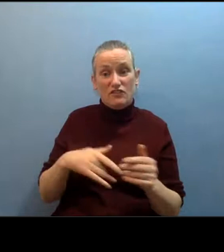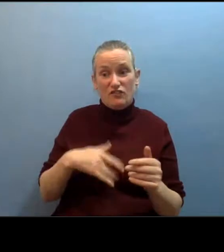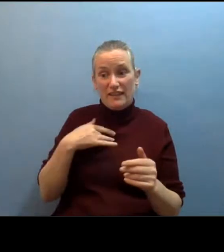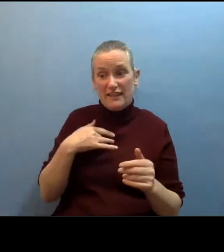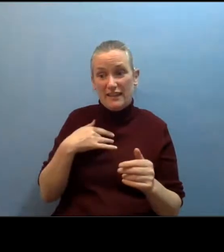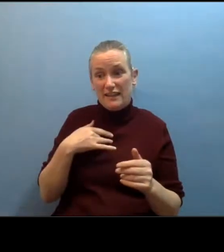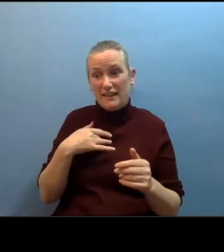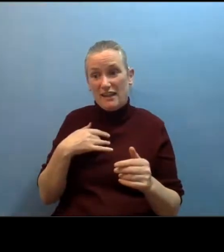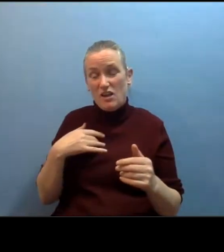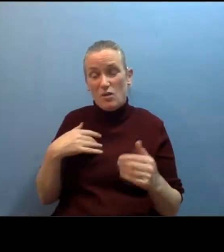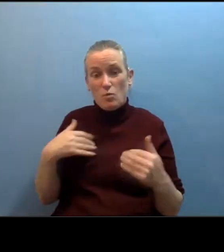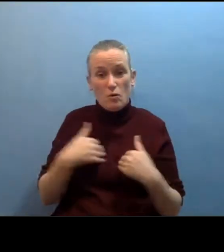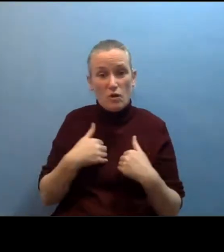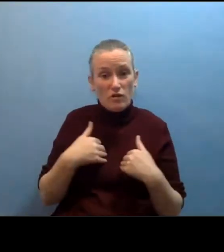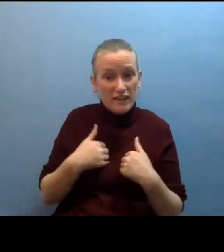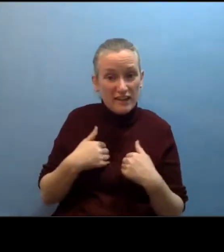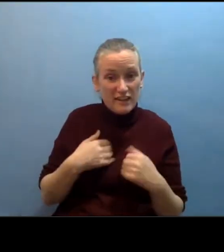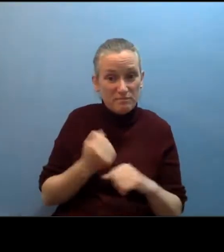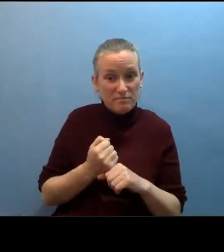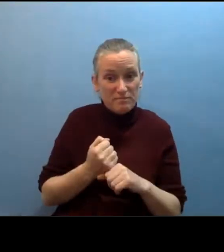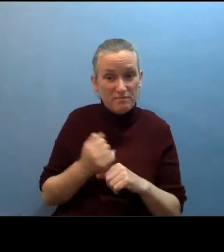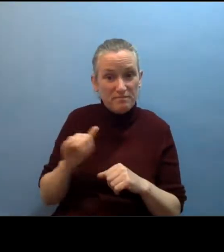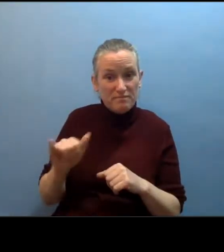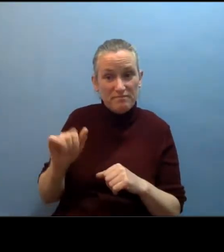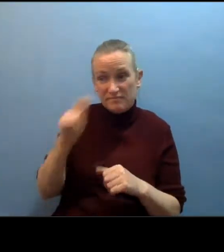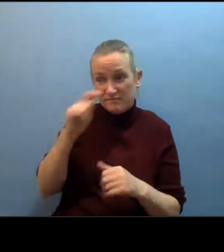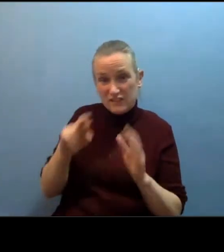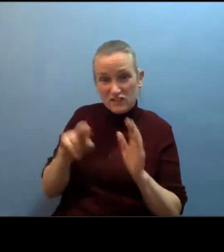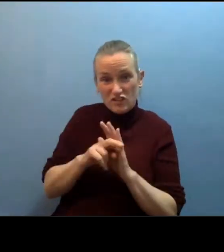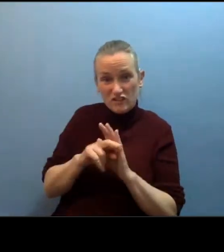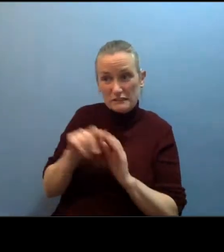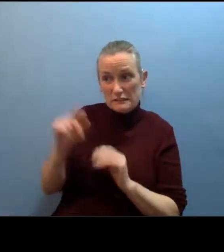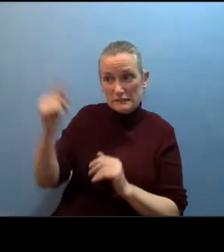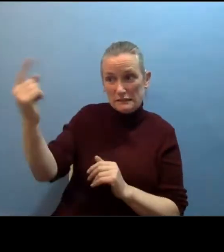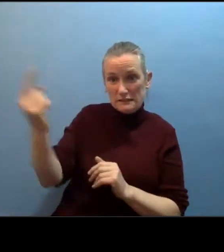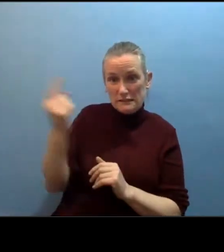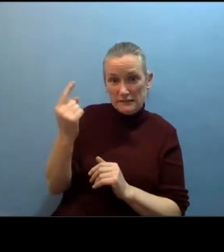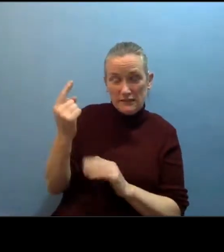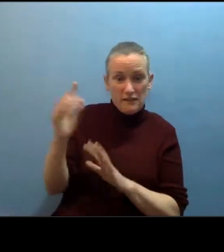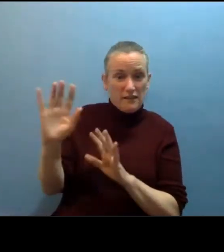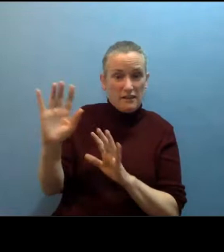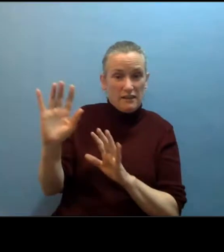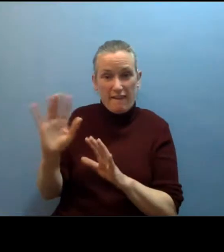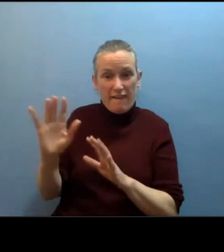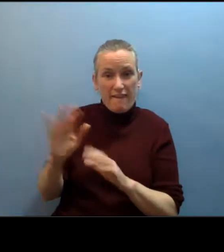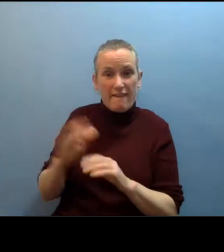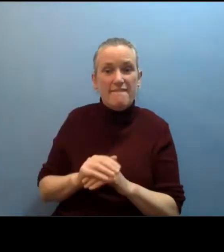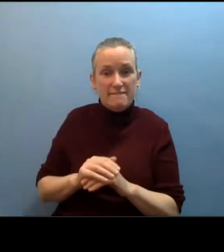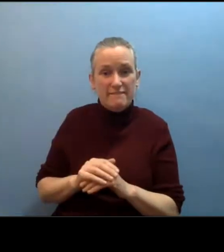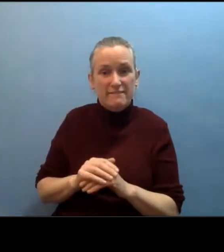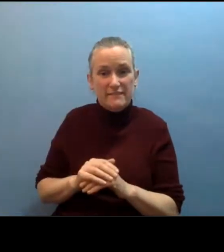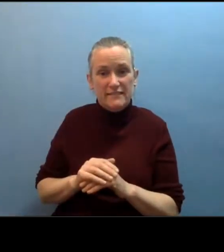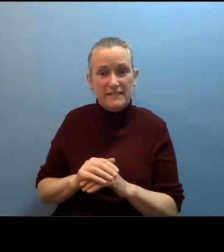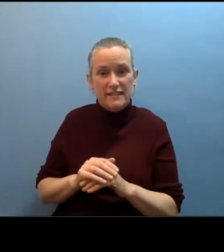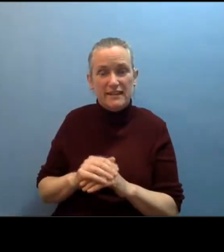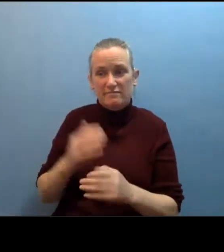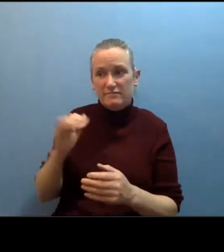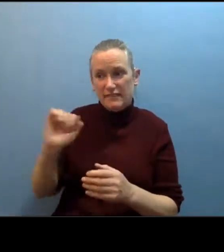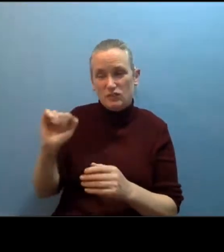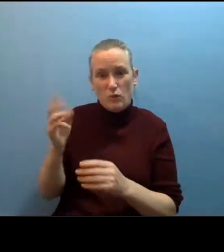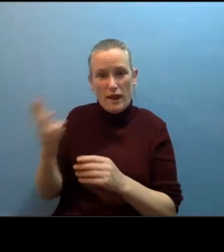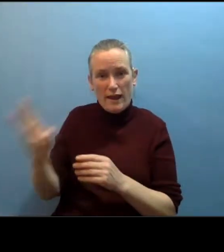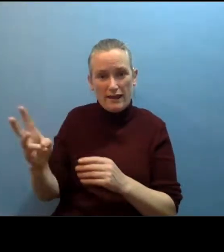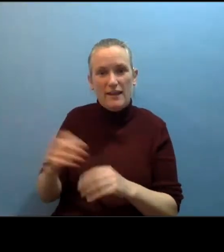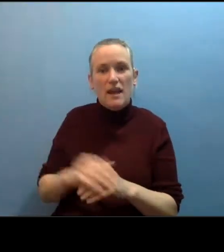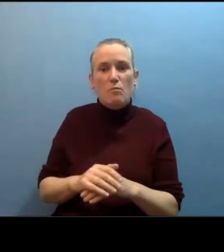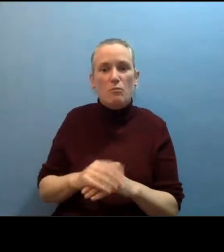about potentially a teacher's approach to her makes sense. You know, it's then how to deal